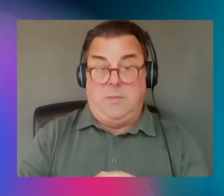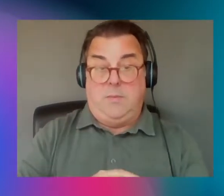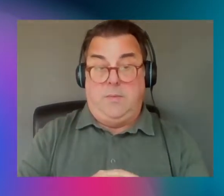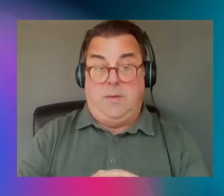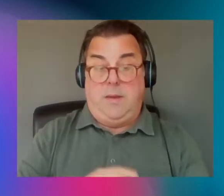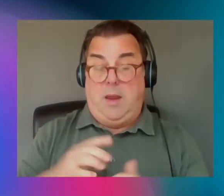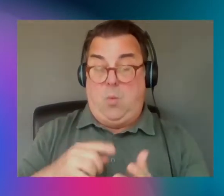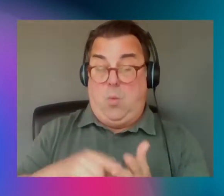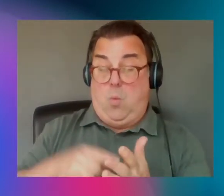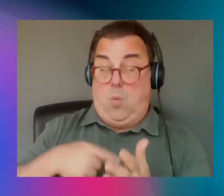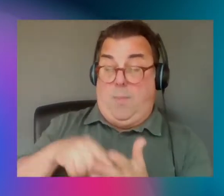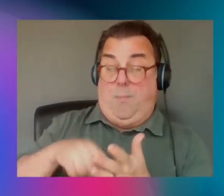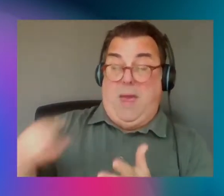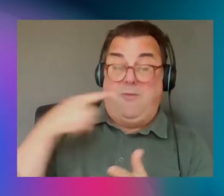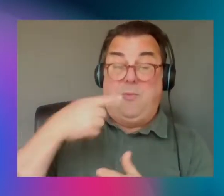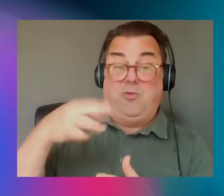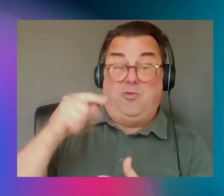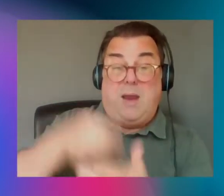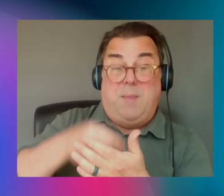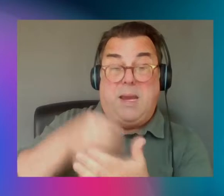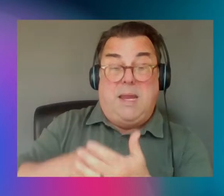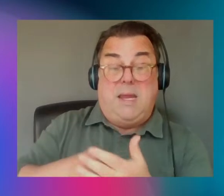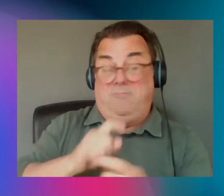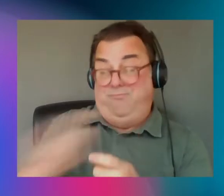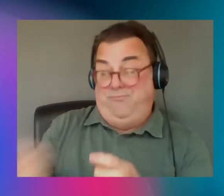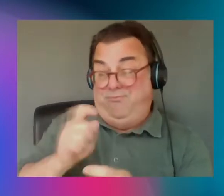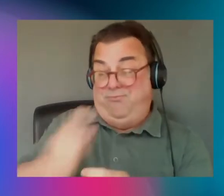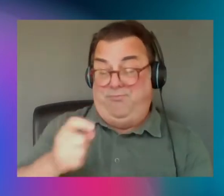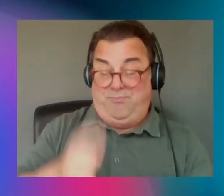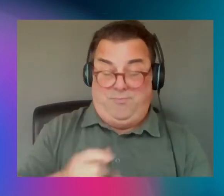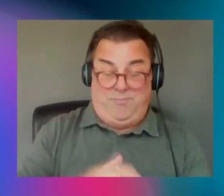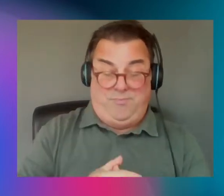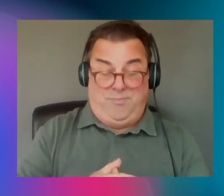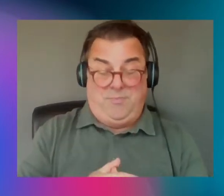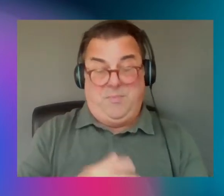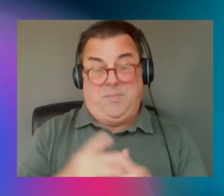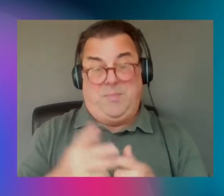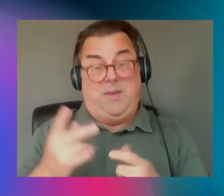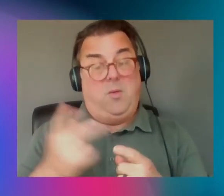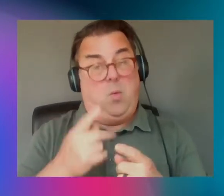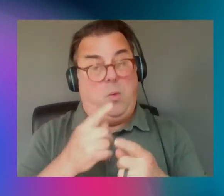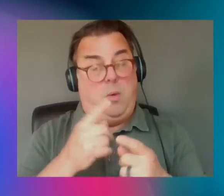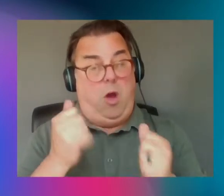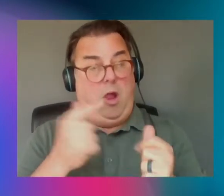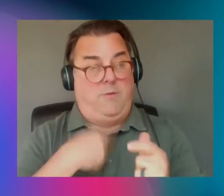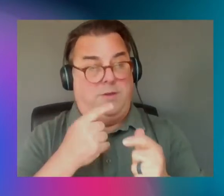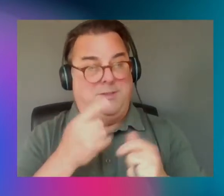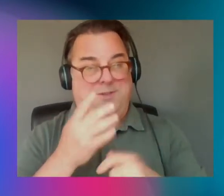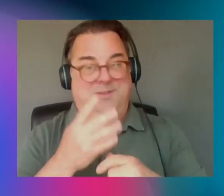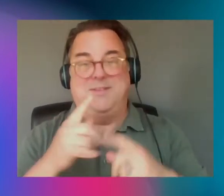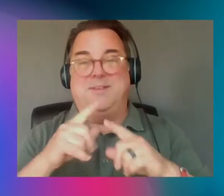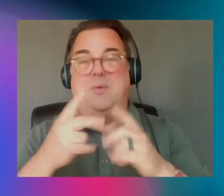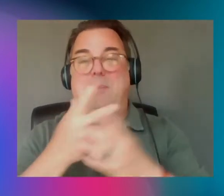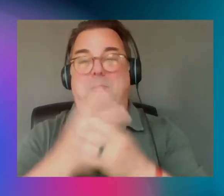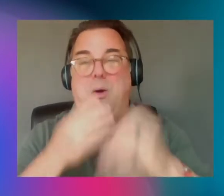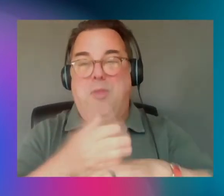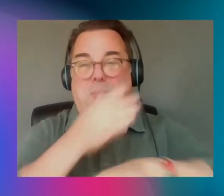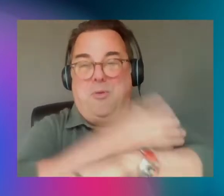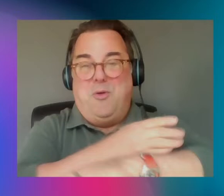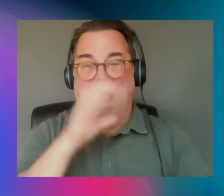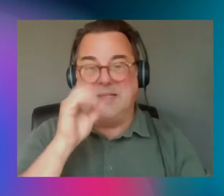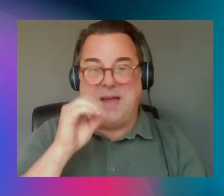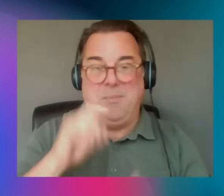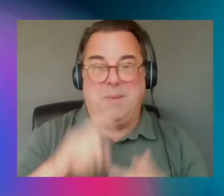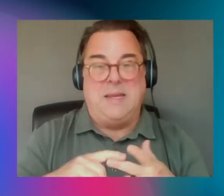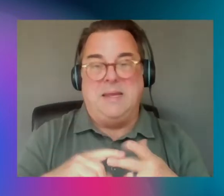form of grants, and that mutually we all grow, as a company as well as a